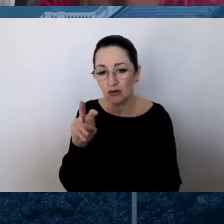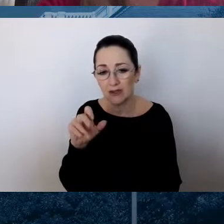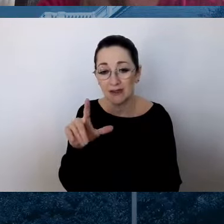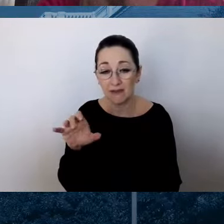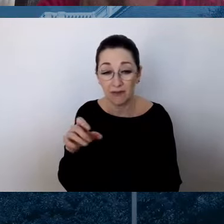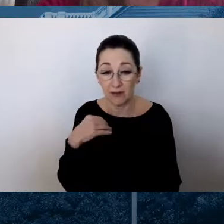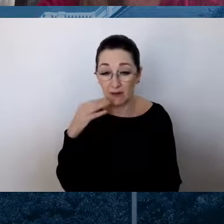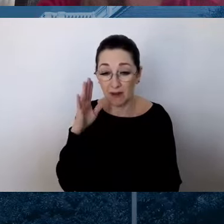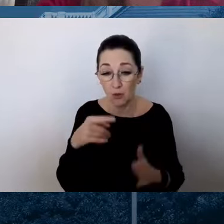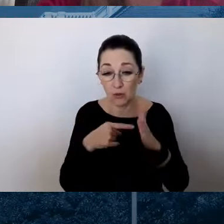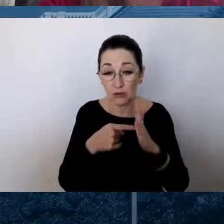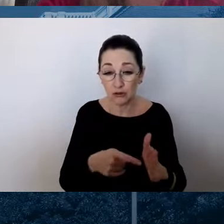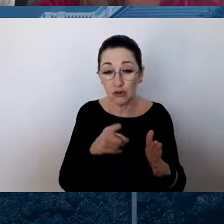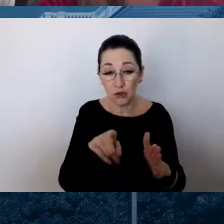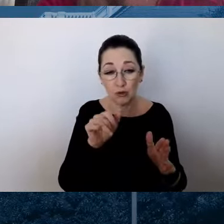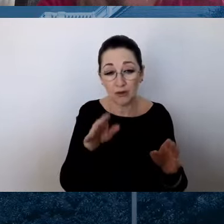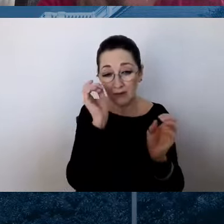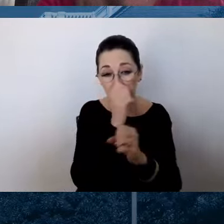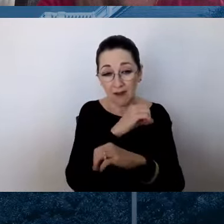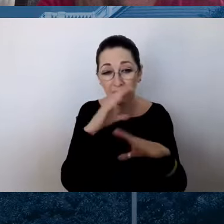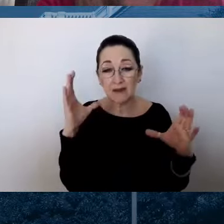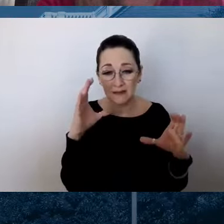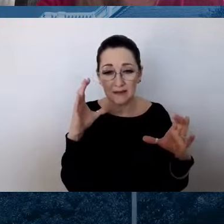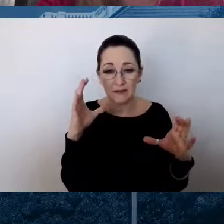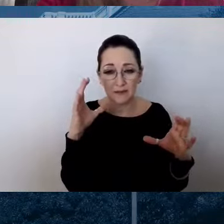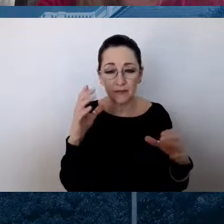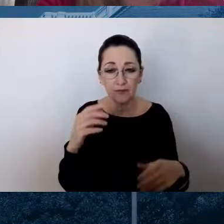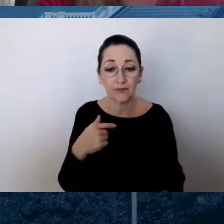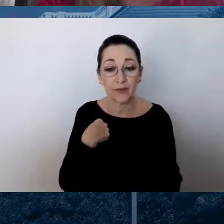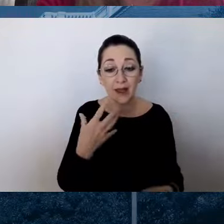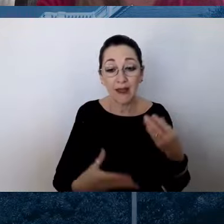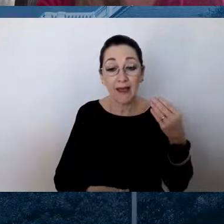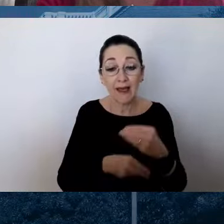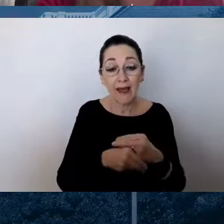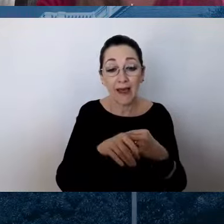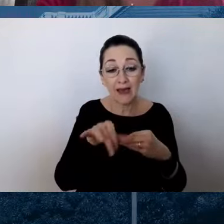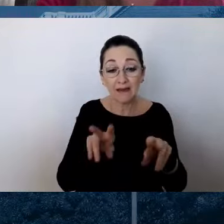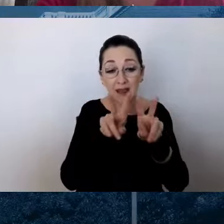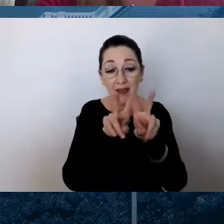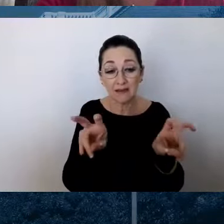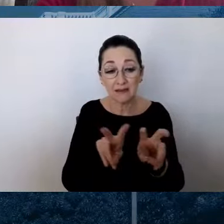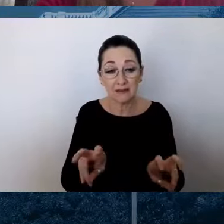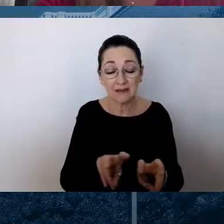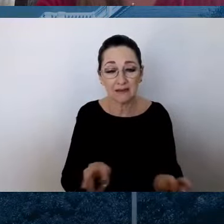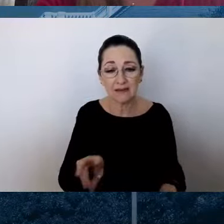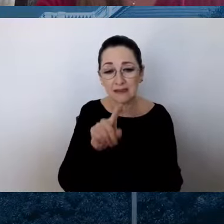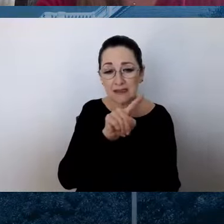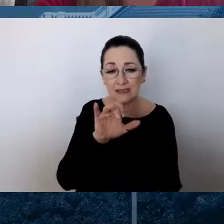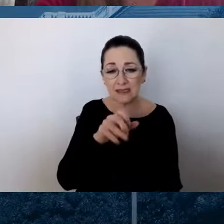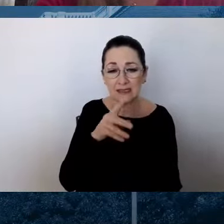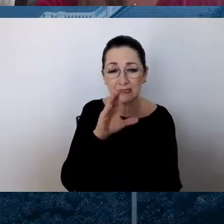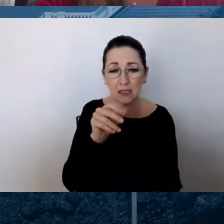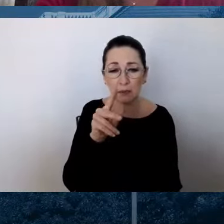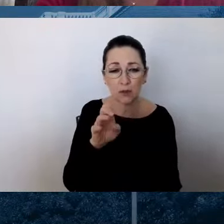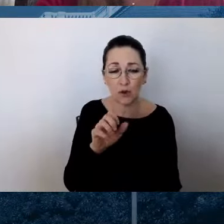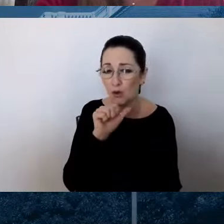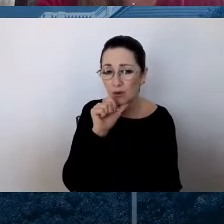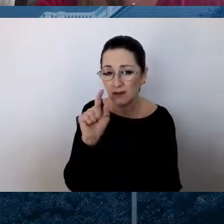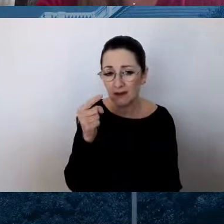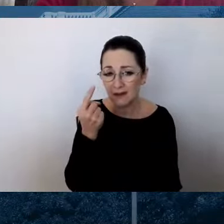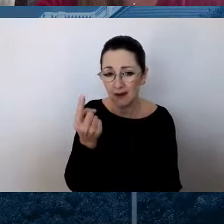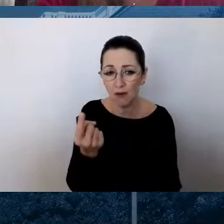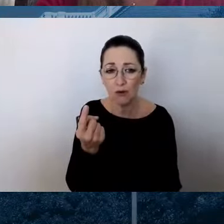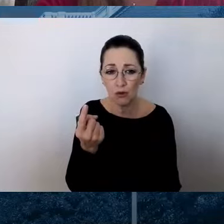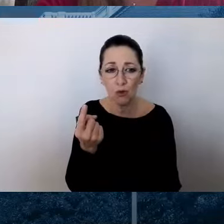today, adding an additional filter onto that, looking at the zip codes that not only fit